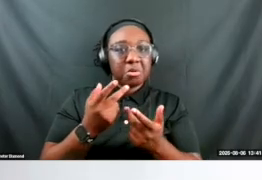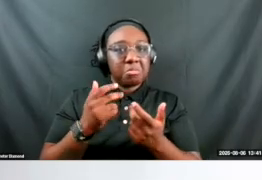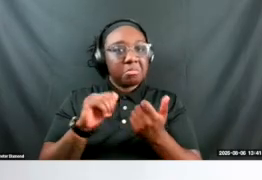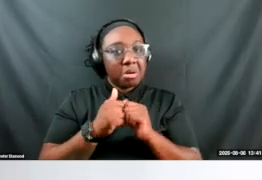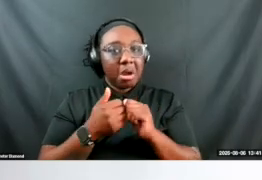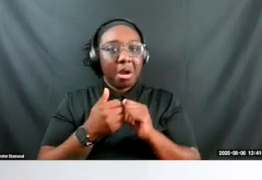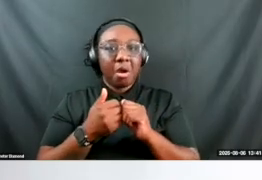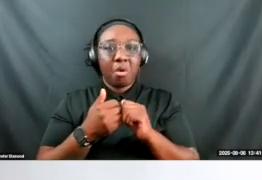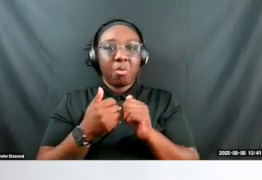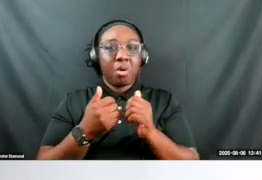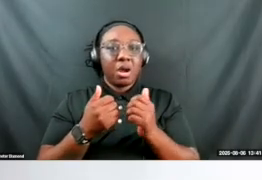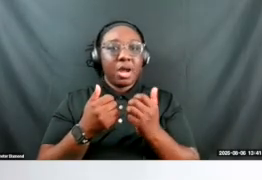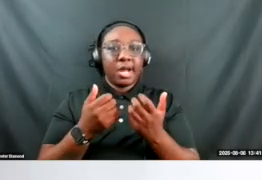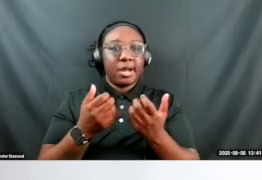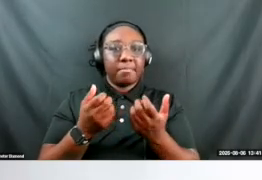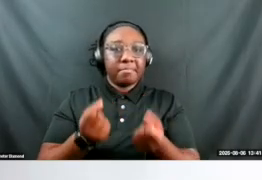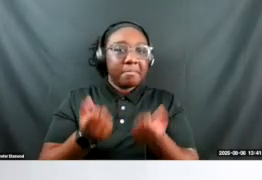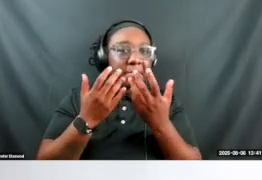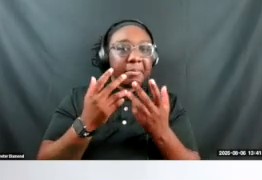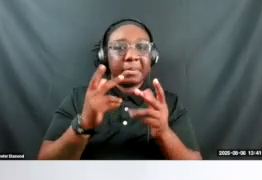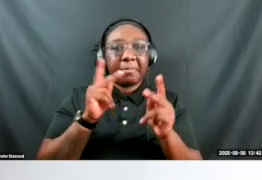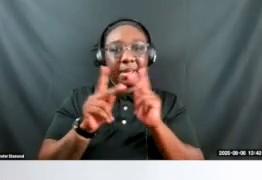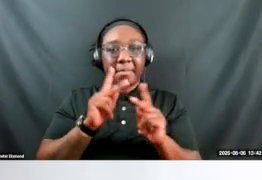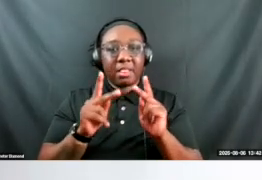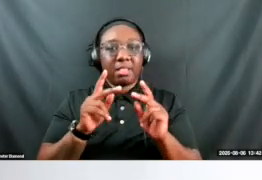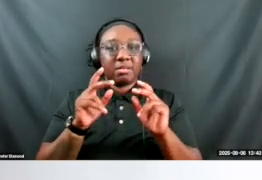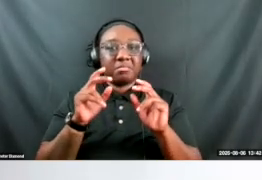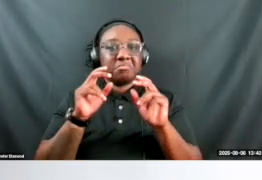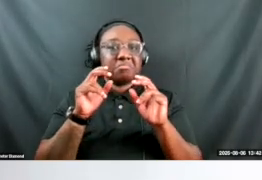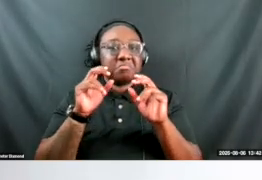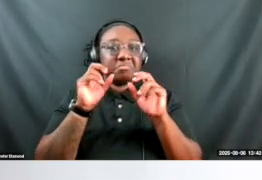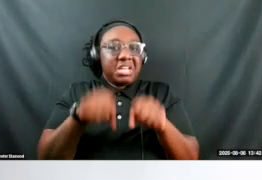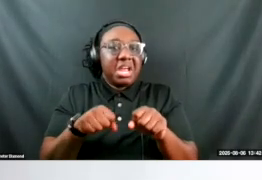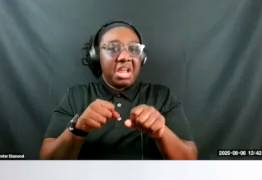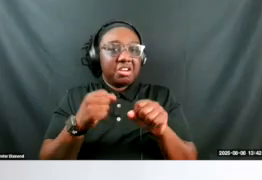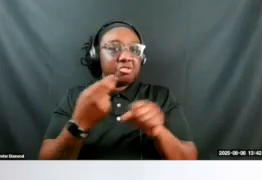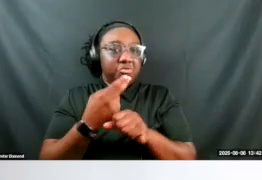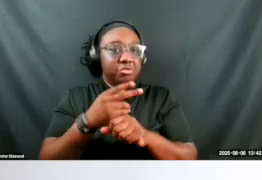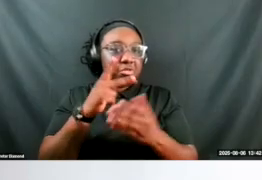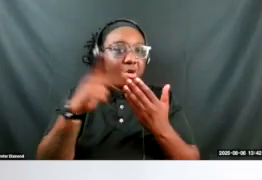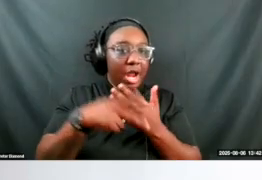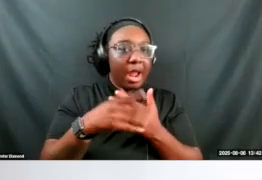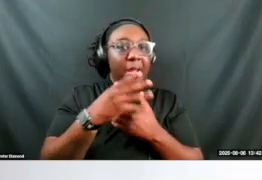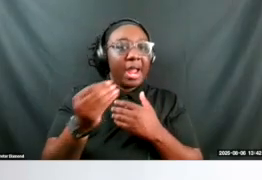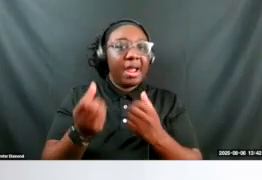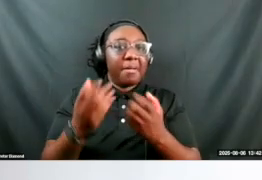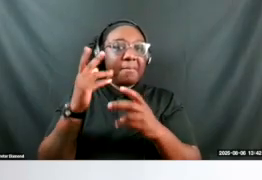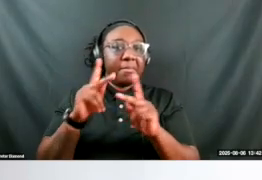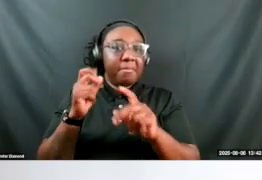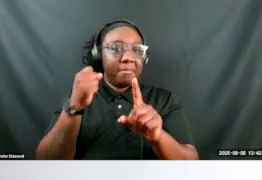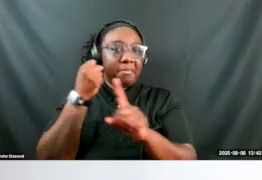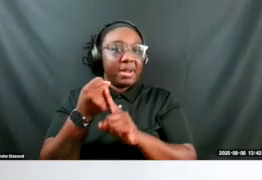take place with administrators to develop aligned procedures for program closure through implementation work groups in the coming